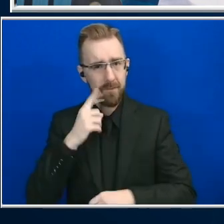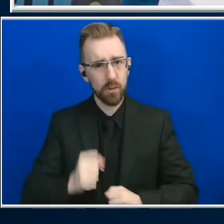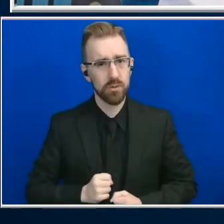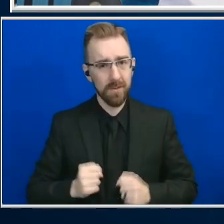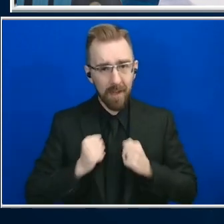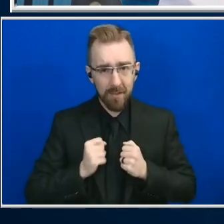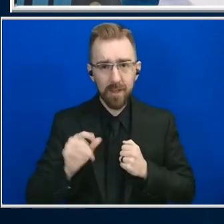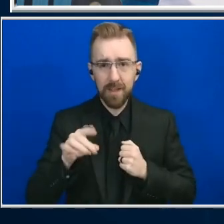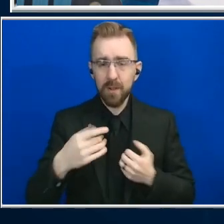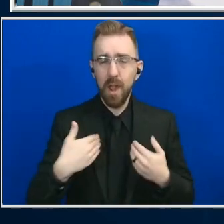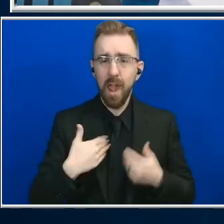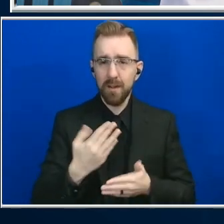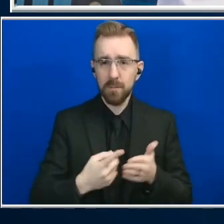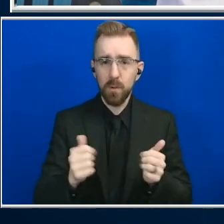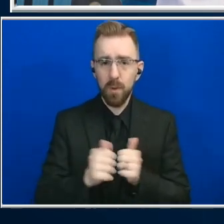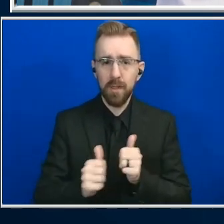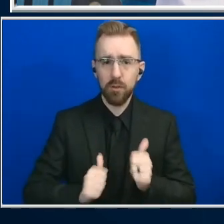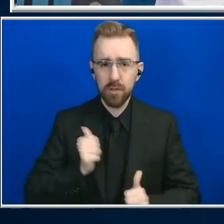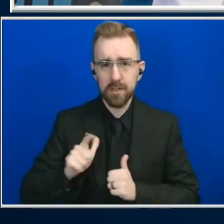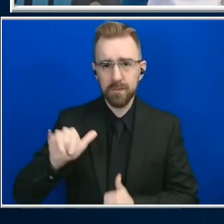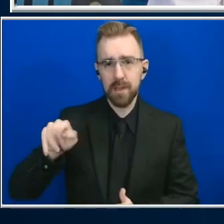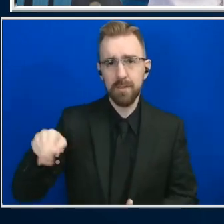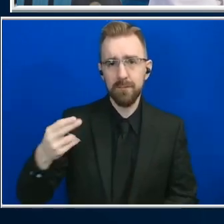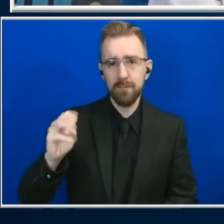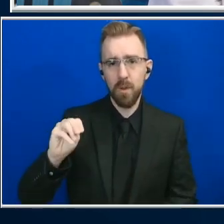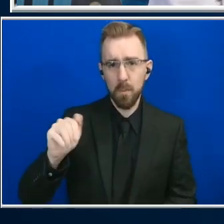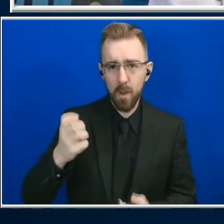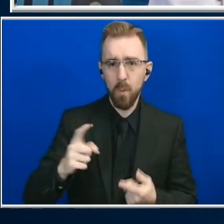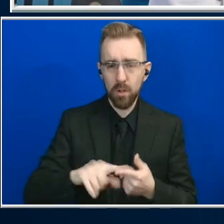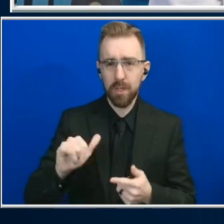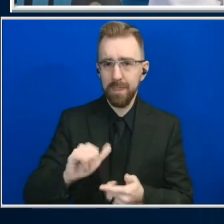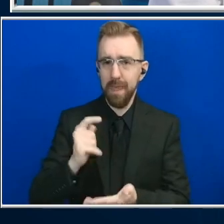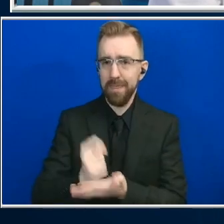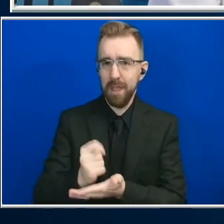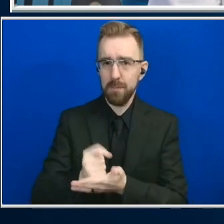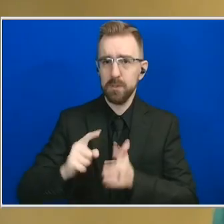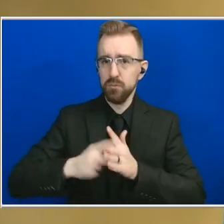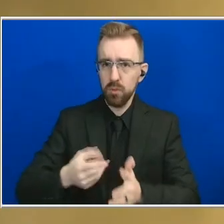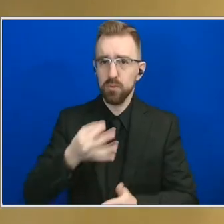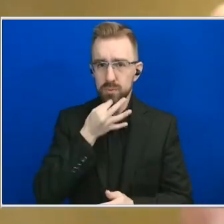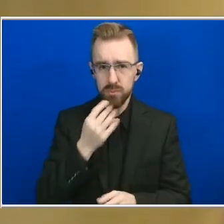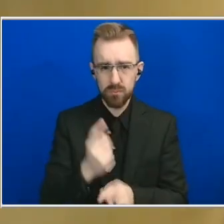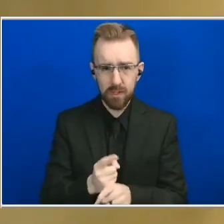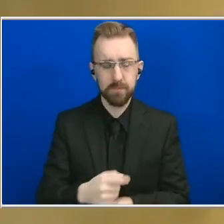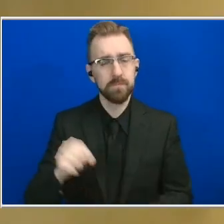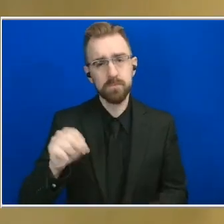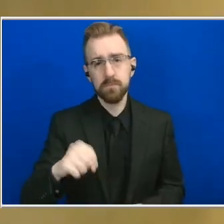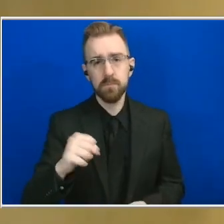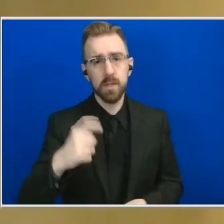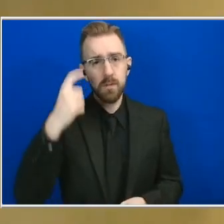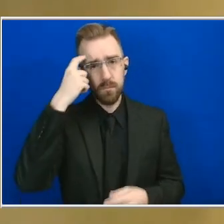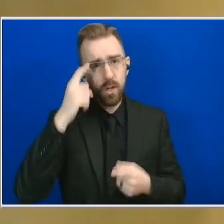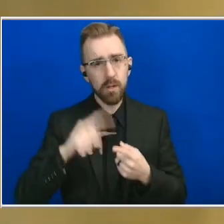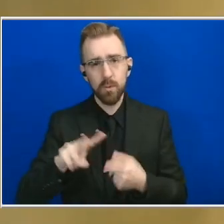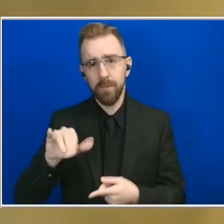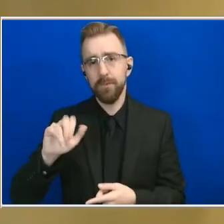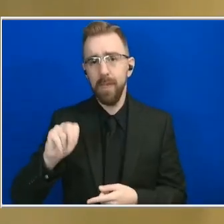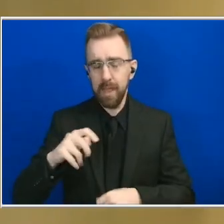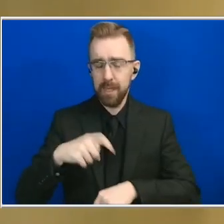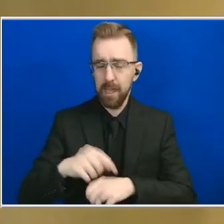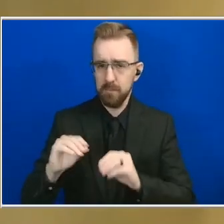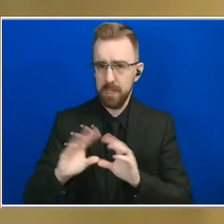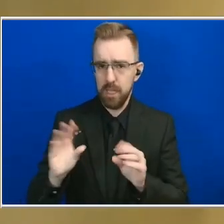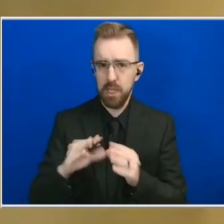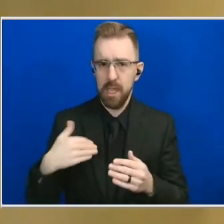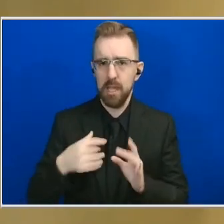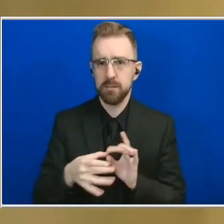with an aggressive lymphoma, wouldn't you want to get that therapy started sooner? Yeah, no, the brain to vein time clearly has